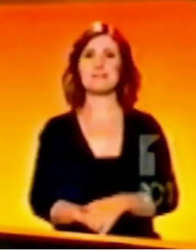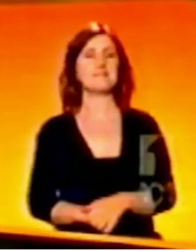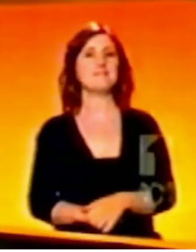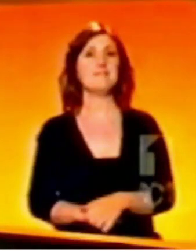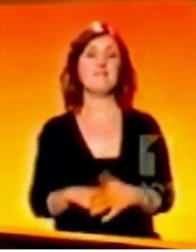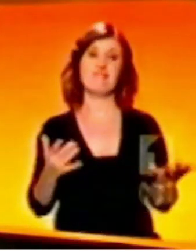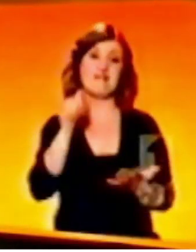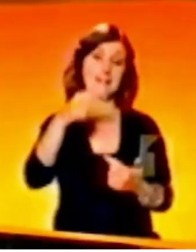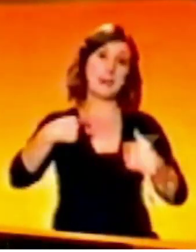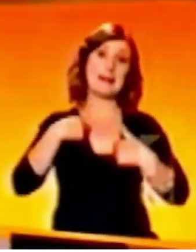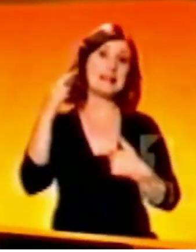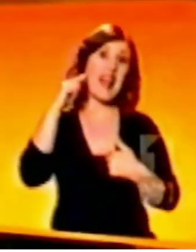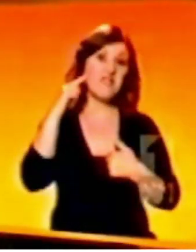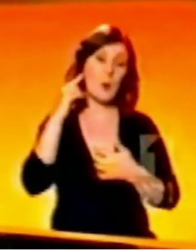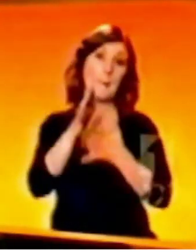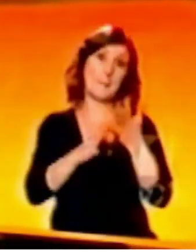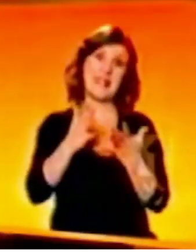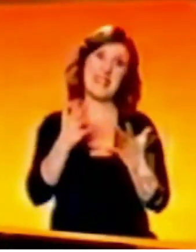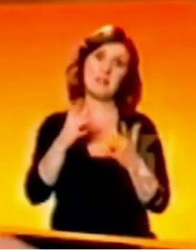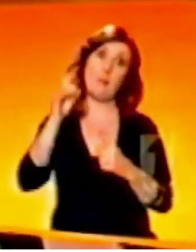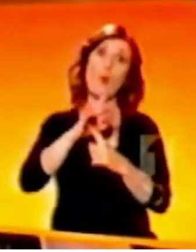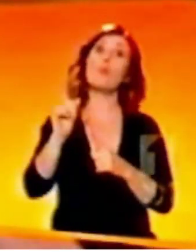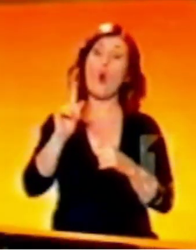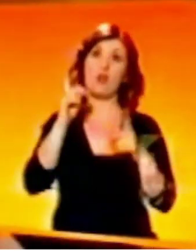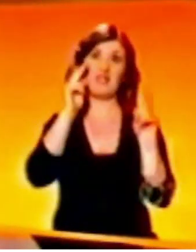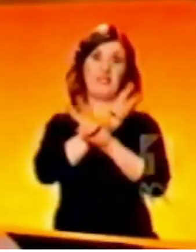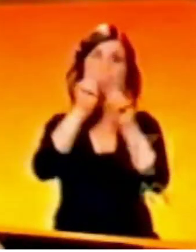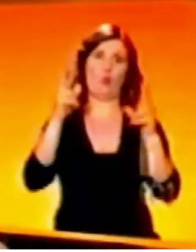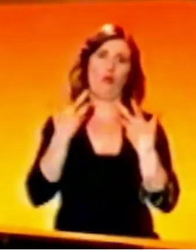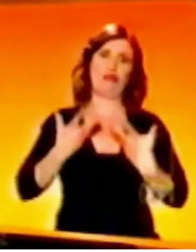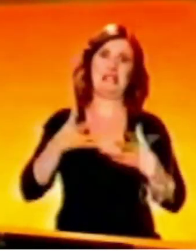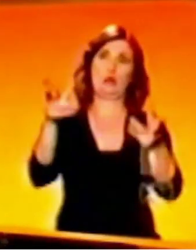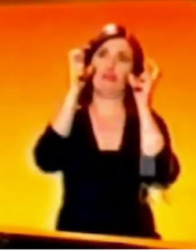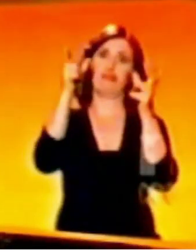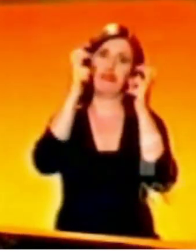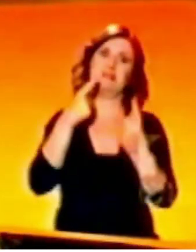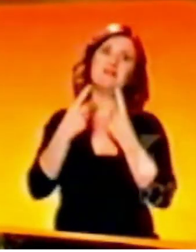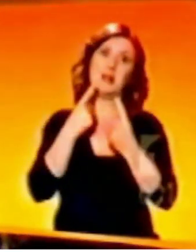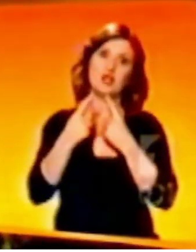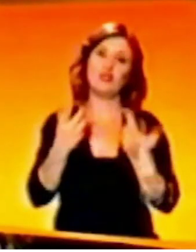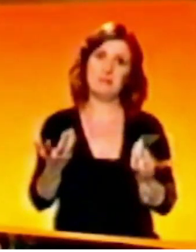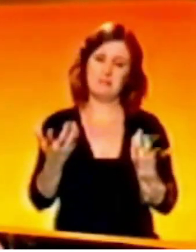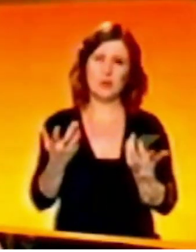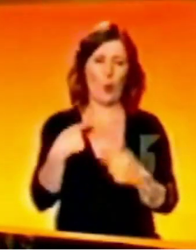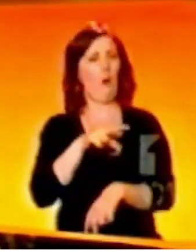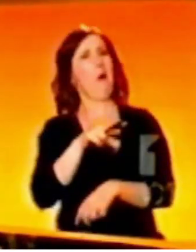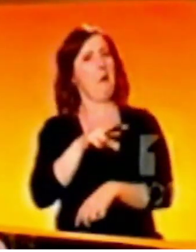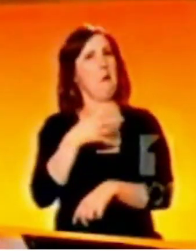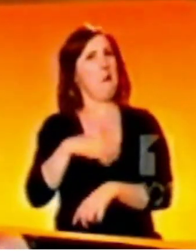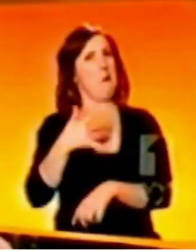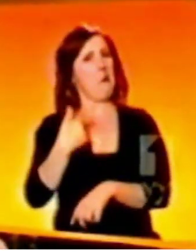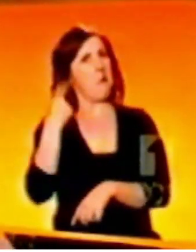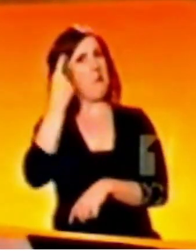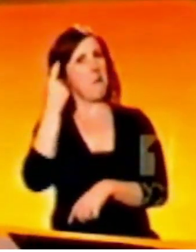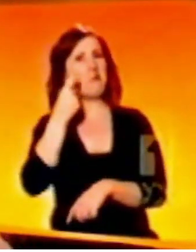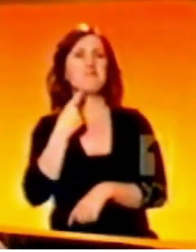Well, for me, being deaf, obviously it holds true that a picture tells 1,000 words. And it struck me, I was curious, say,